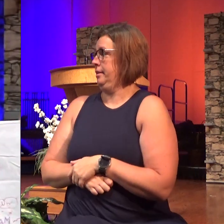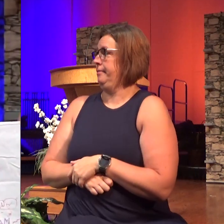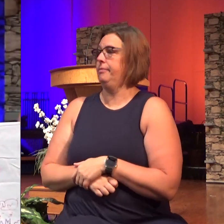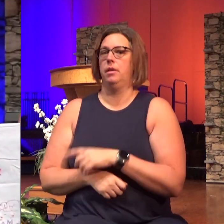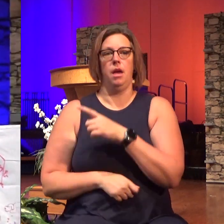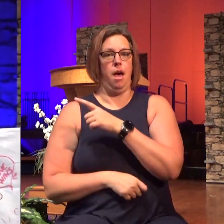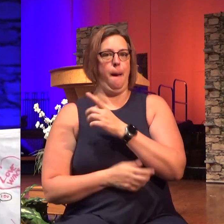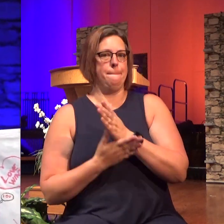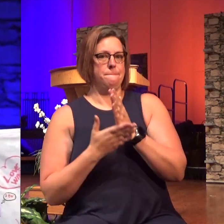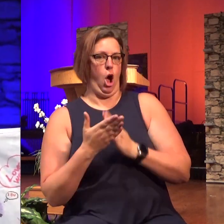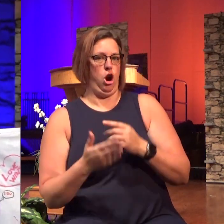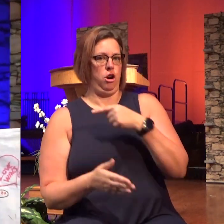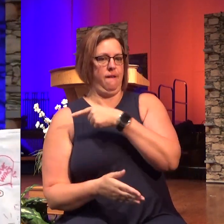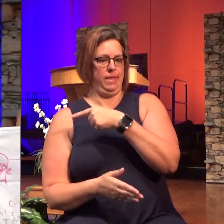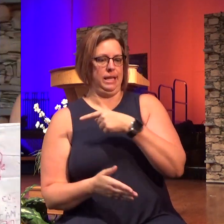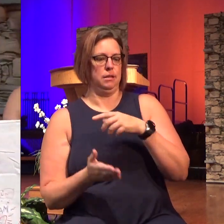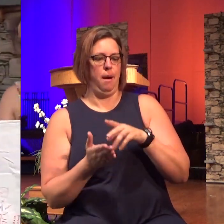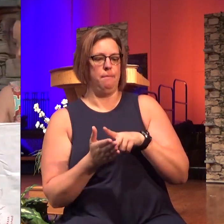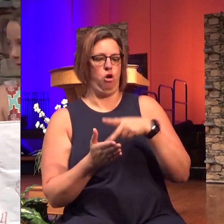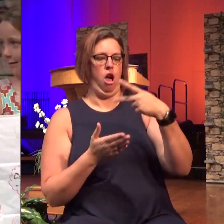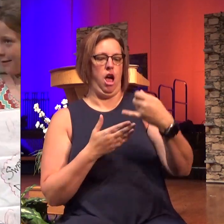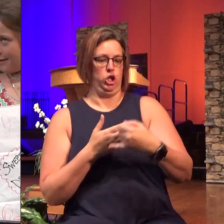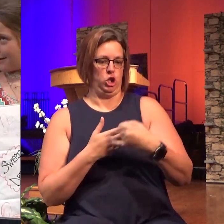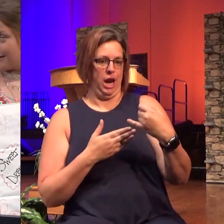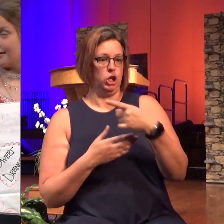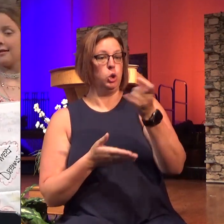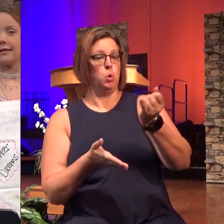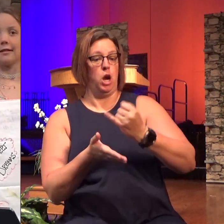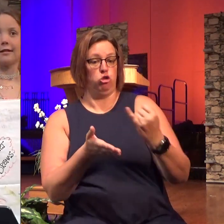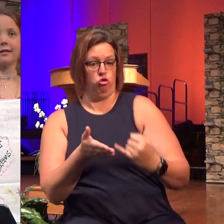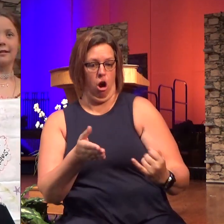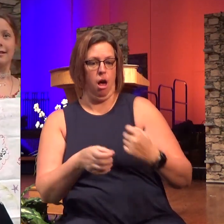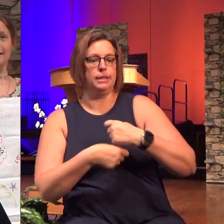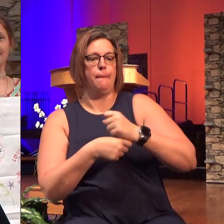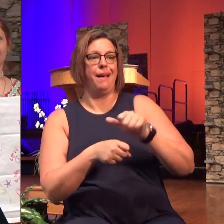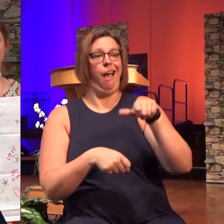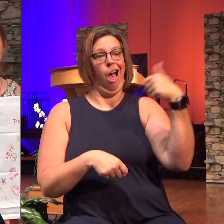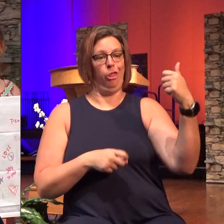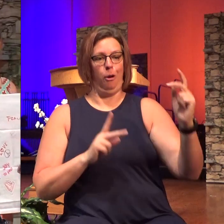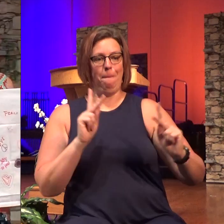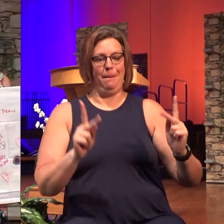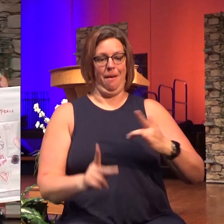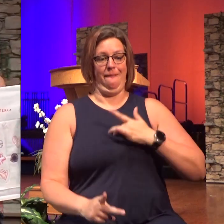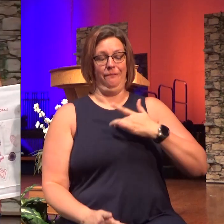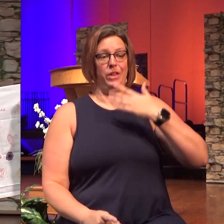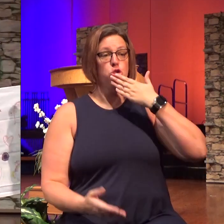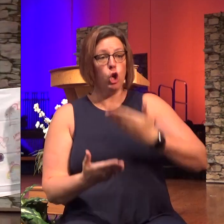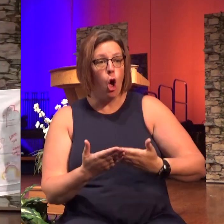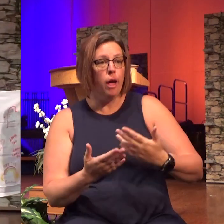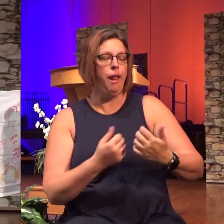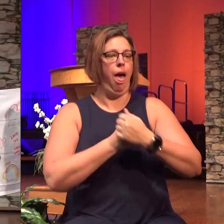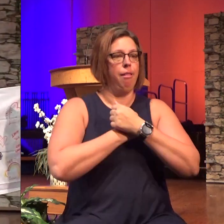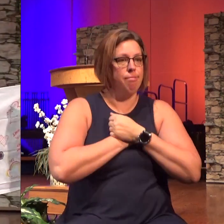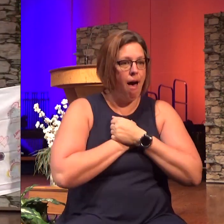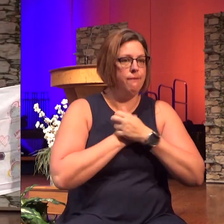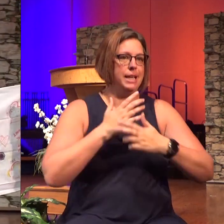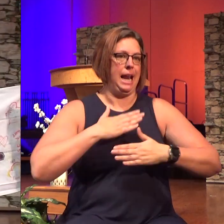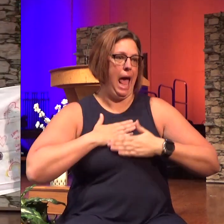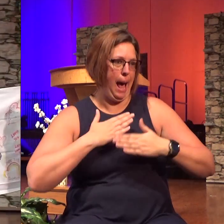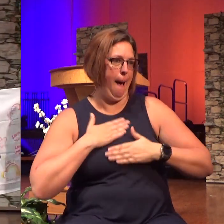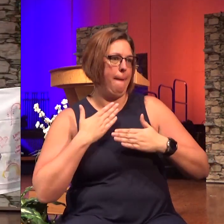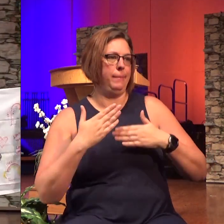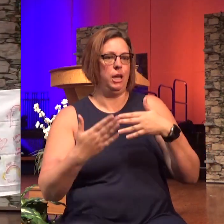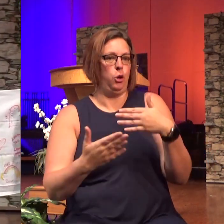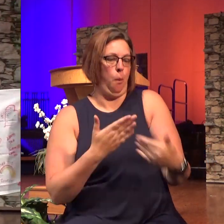So part of this project is where you draw to make other people feel good and feel loved and happy,